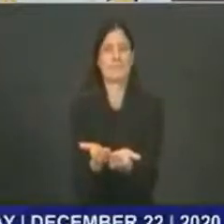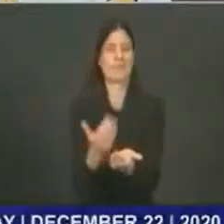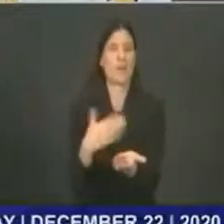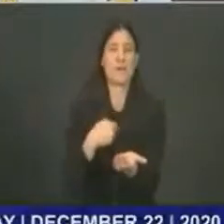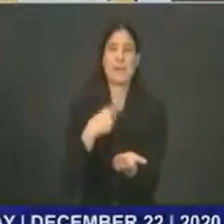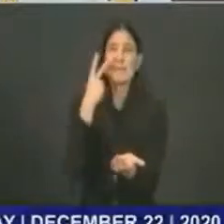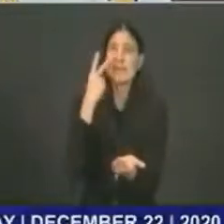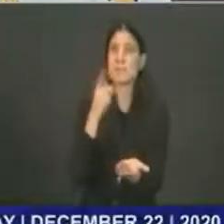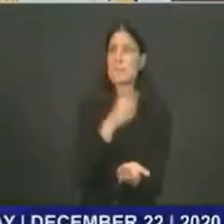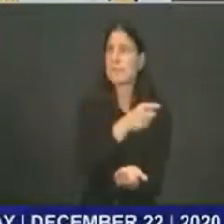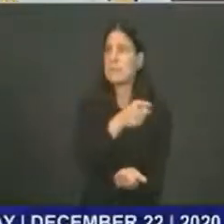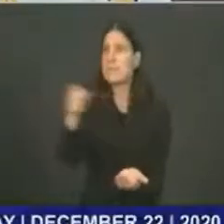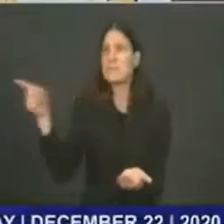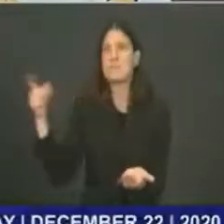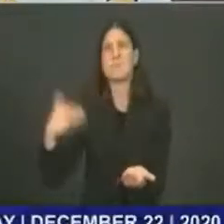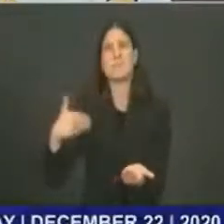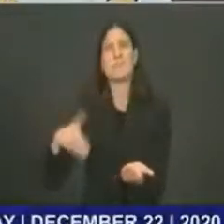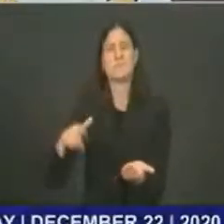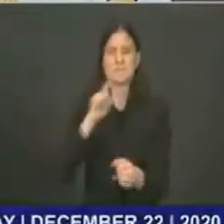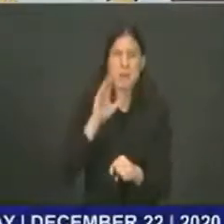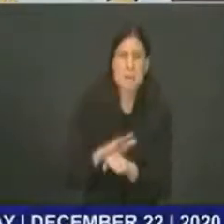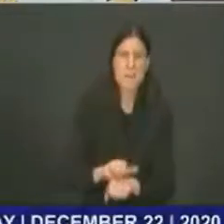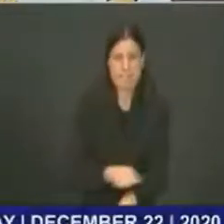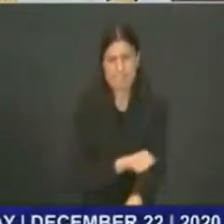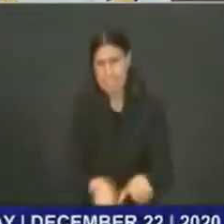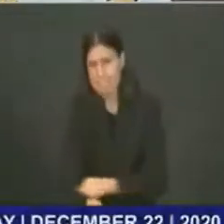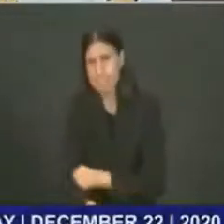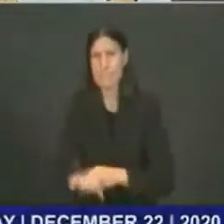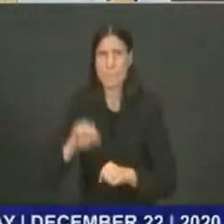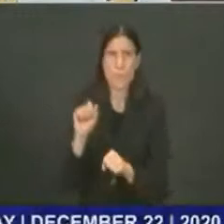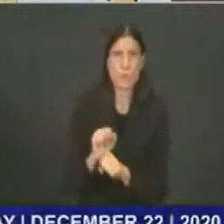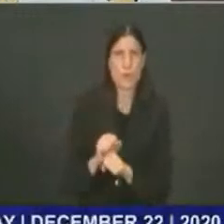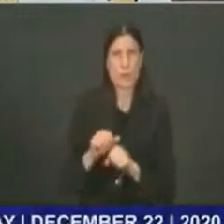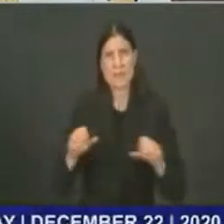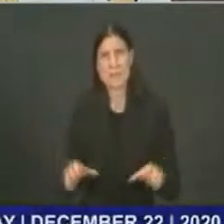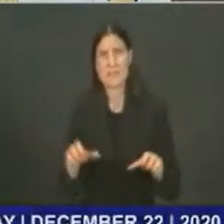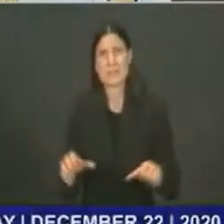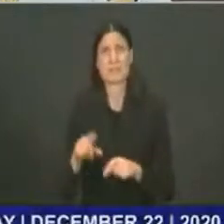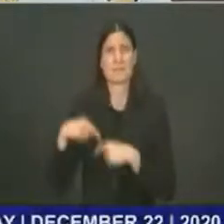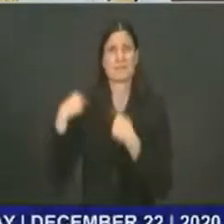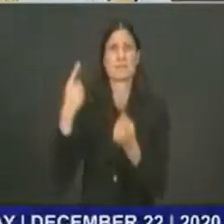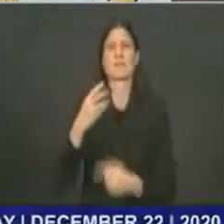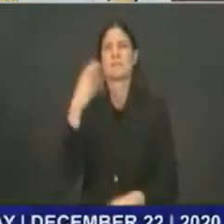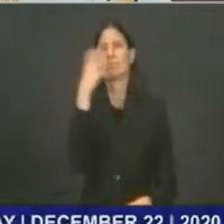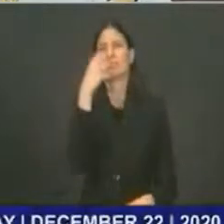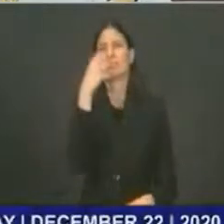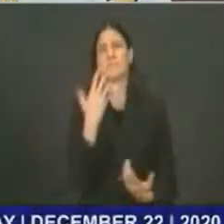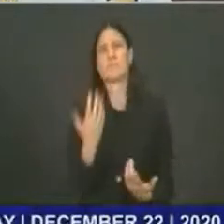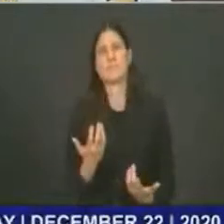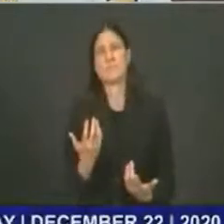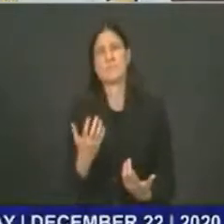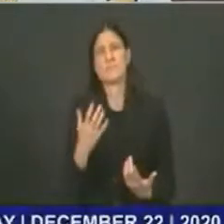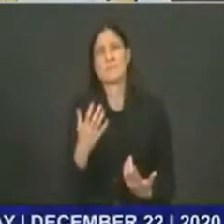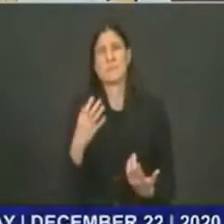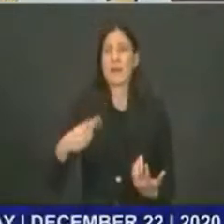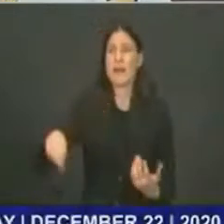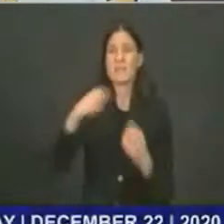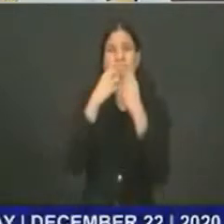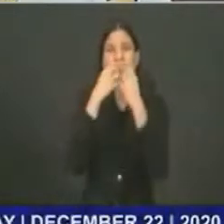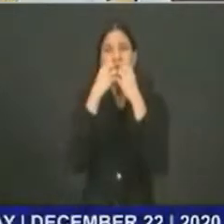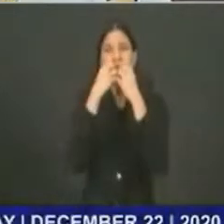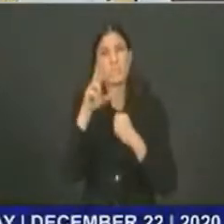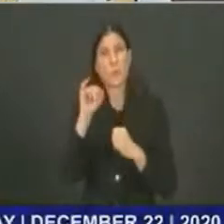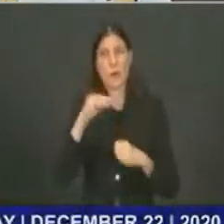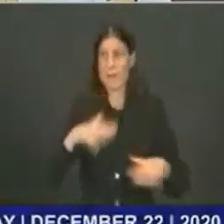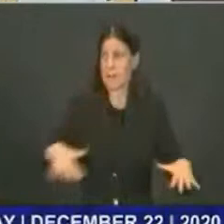and working so hard to make sure that Rhode Islanders are cared for. The governor mentioned Adam and Christopher at